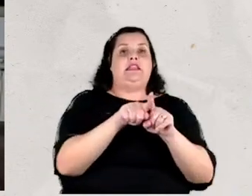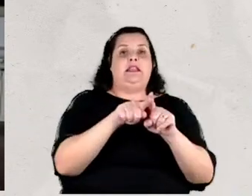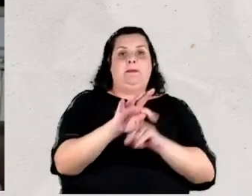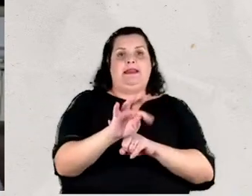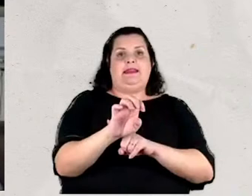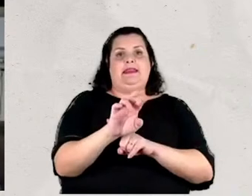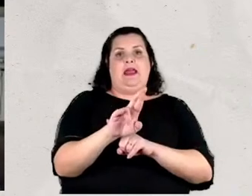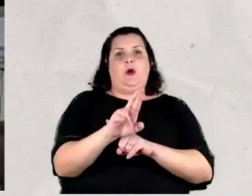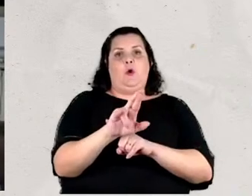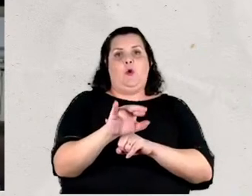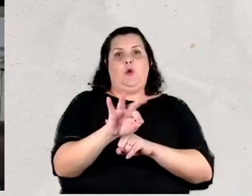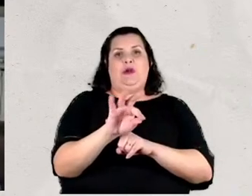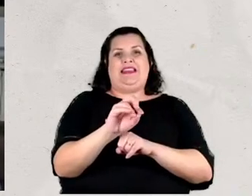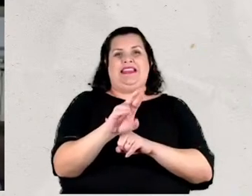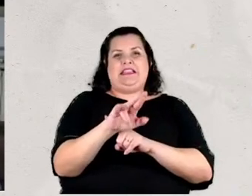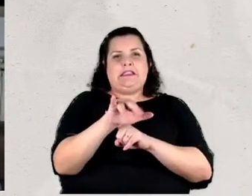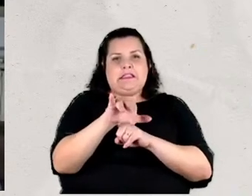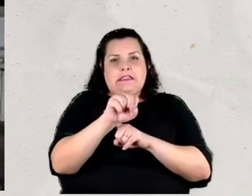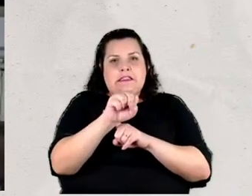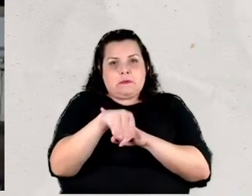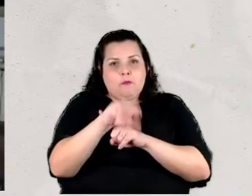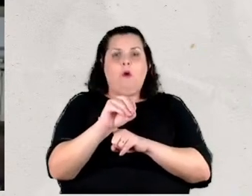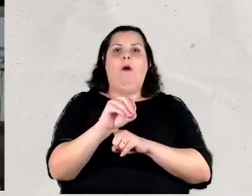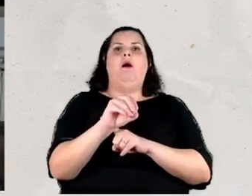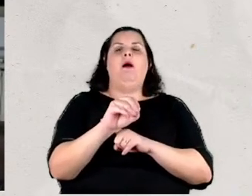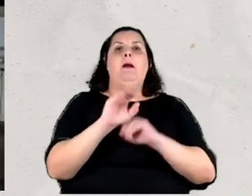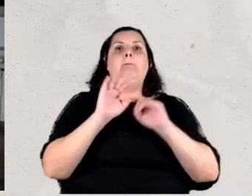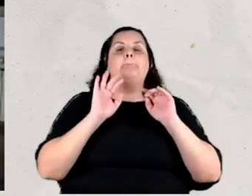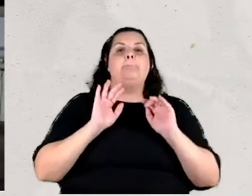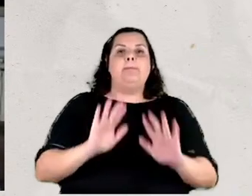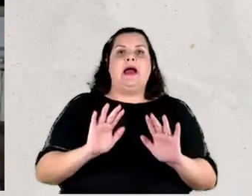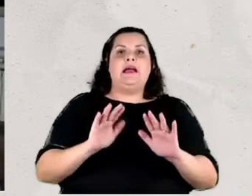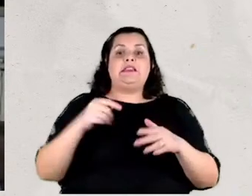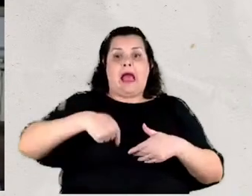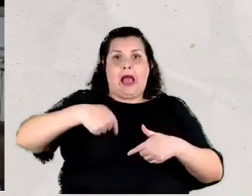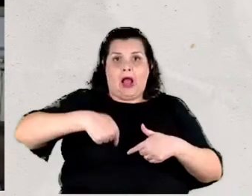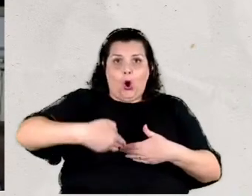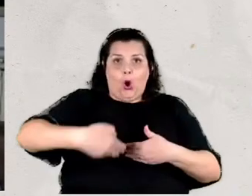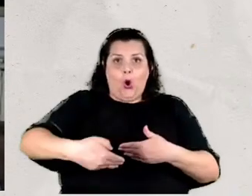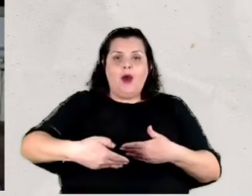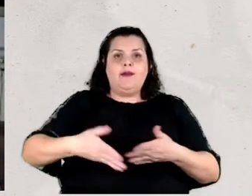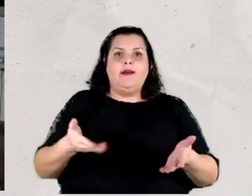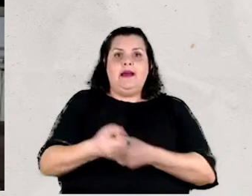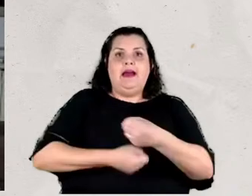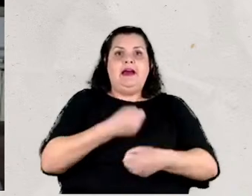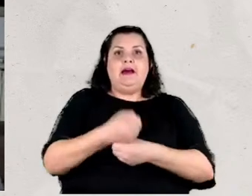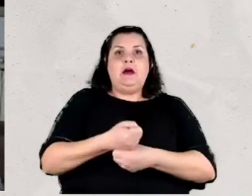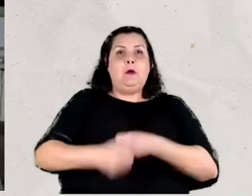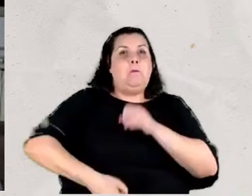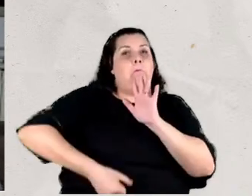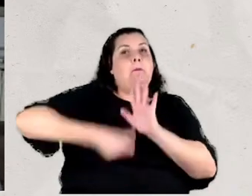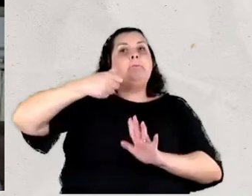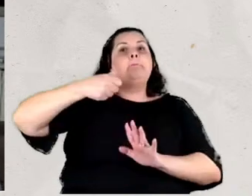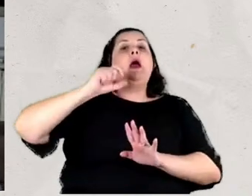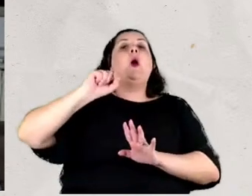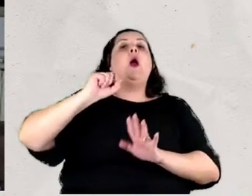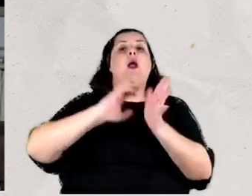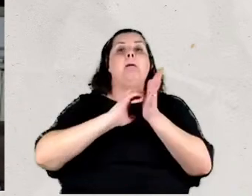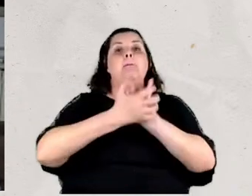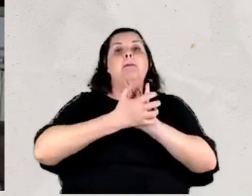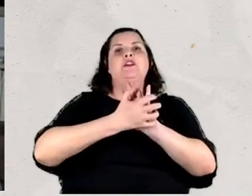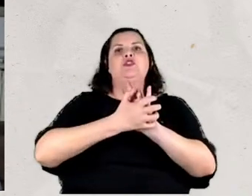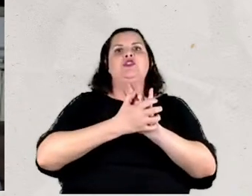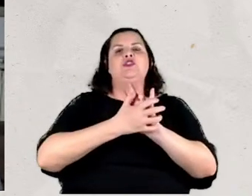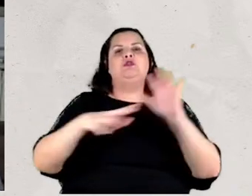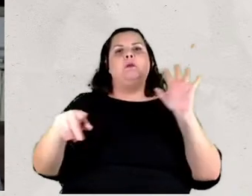the first Arab party. And what was so extraordinary about it is that this was not just an Arab party,